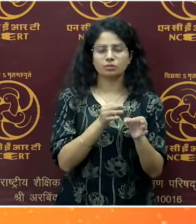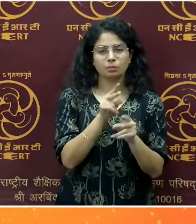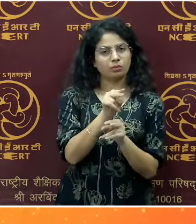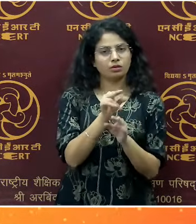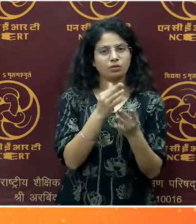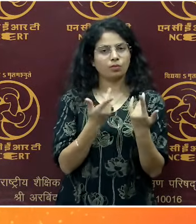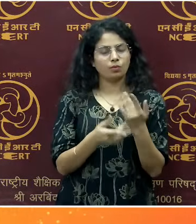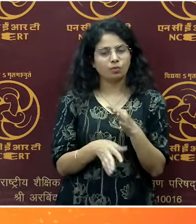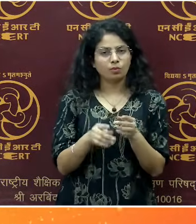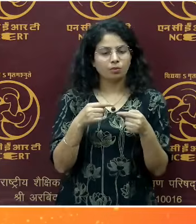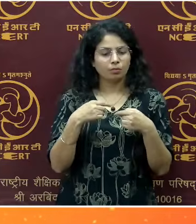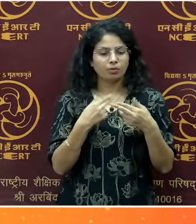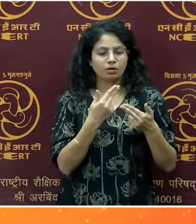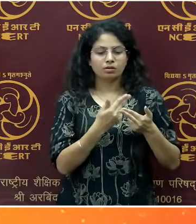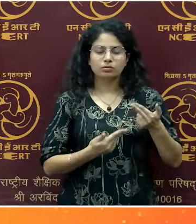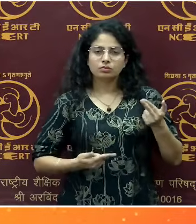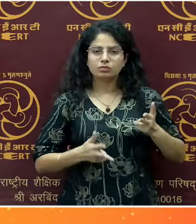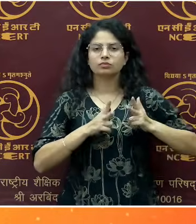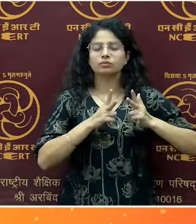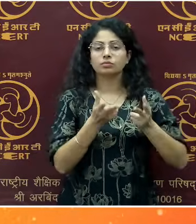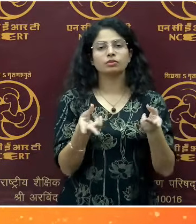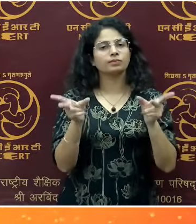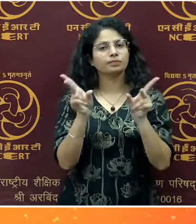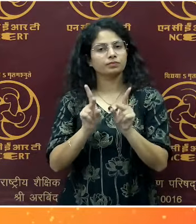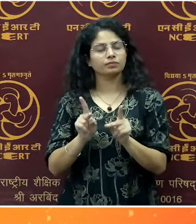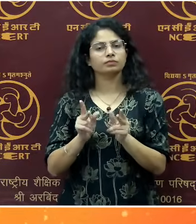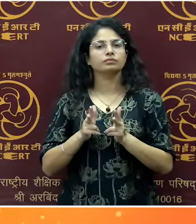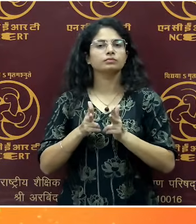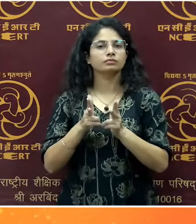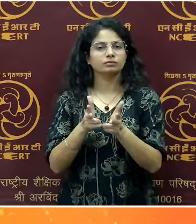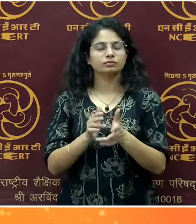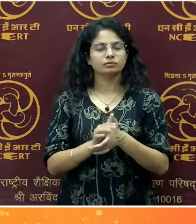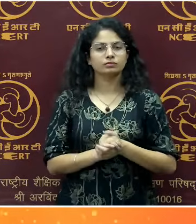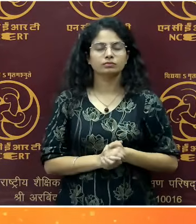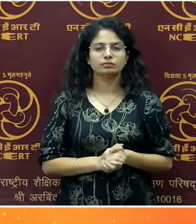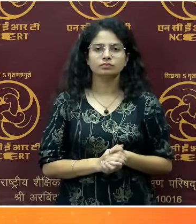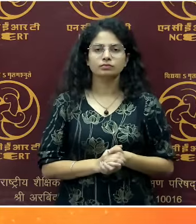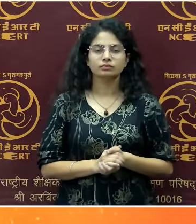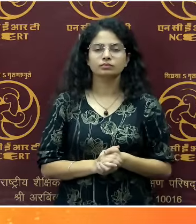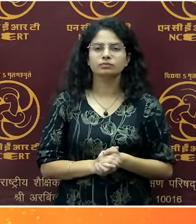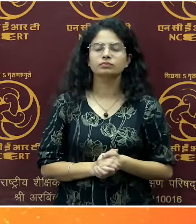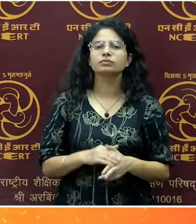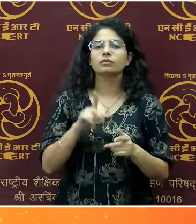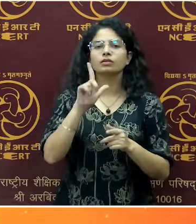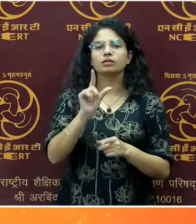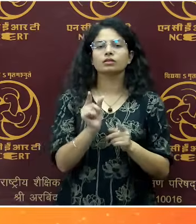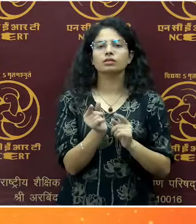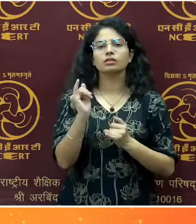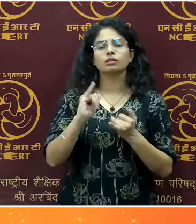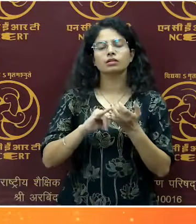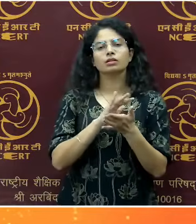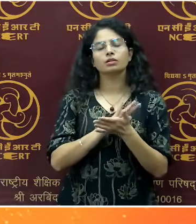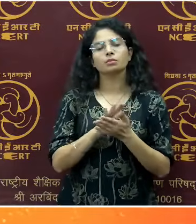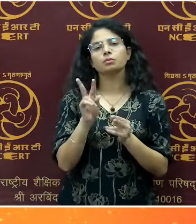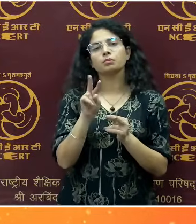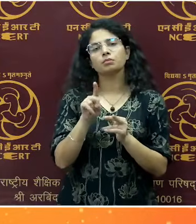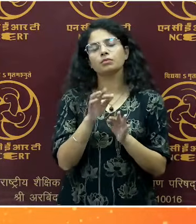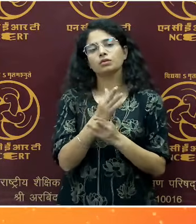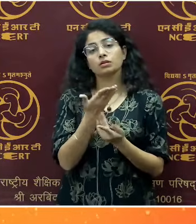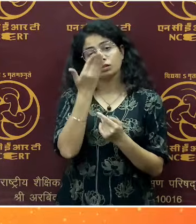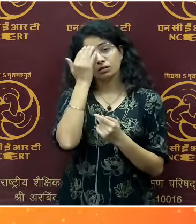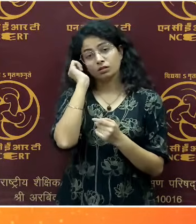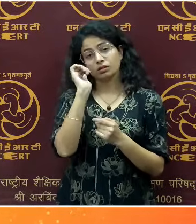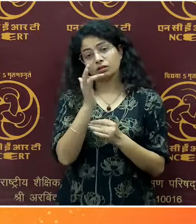words while I was explaining the story. So once again we go through these new words. Lush, the lush forest, you